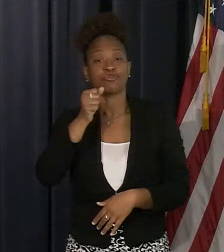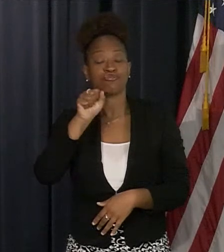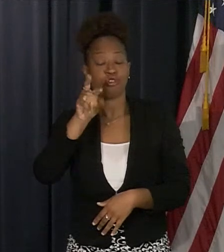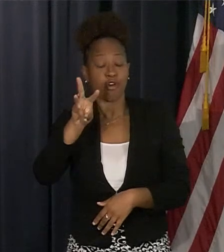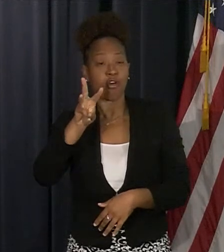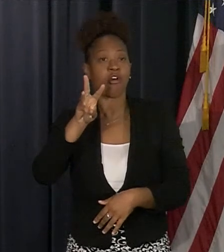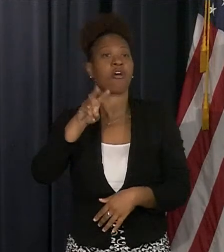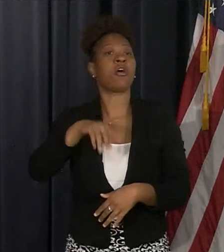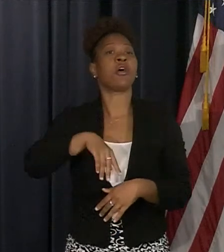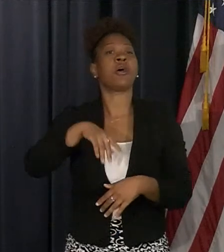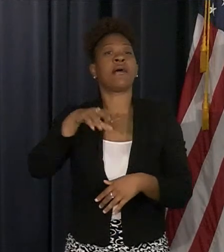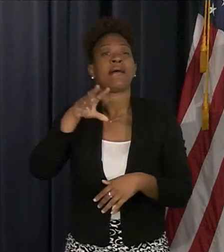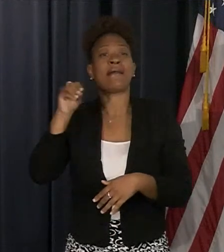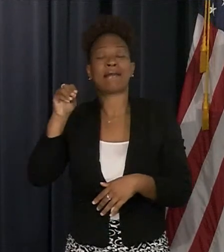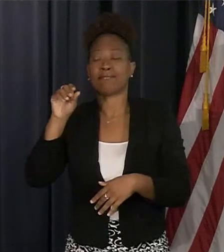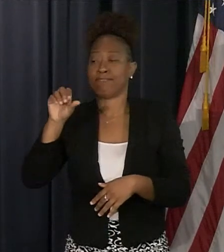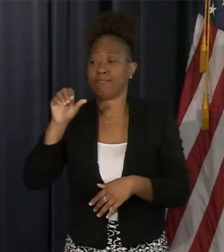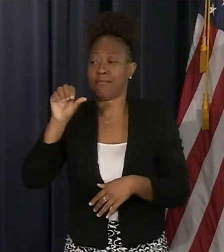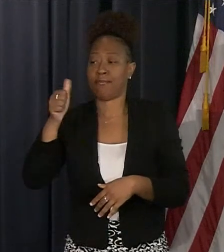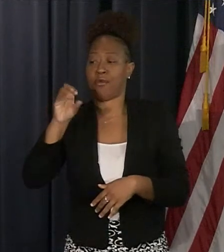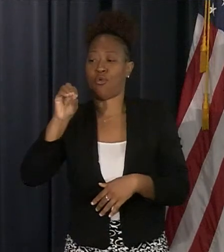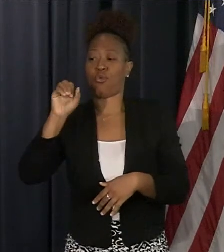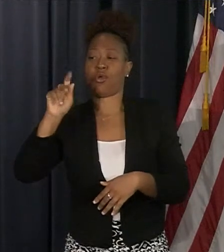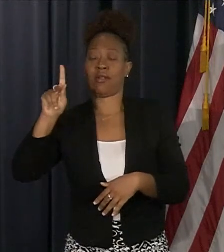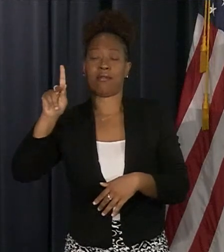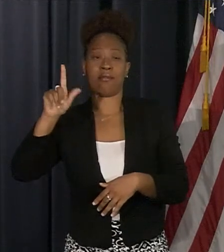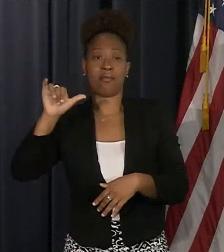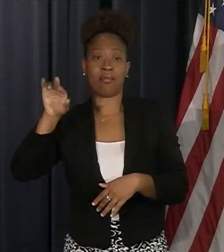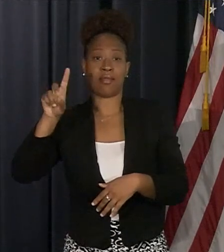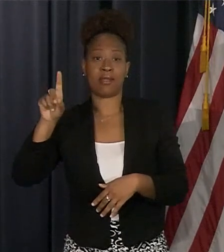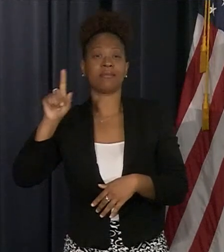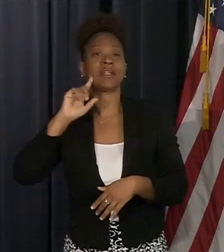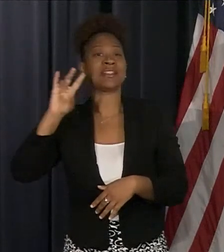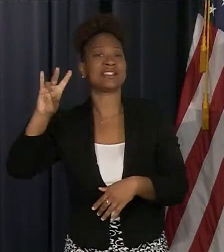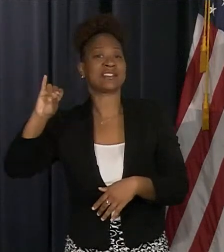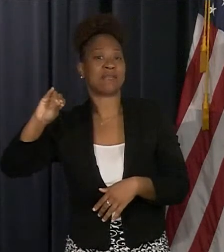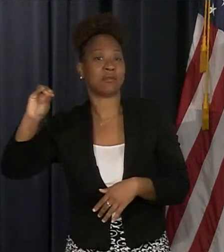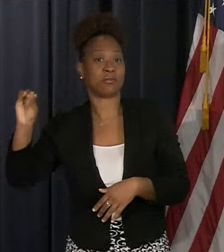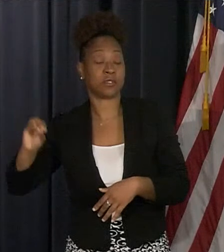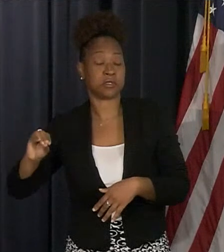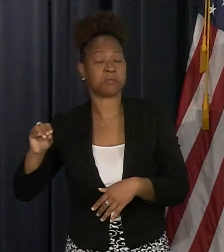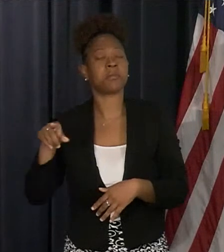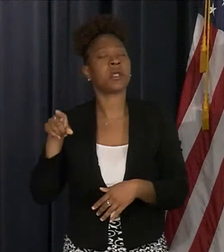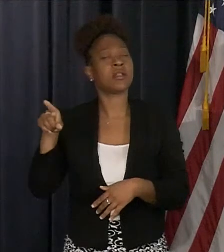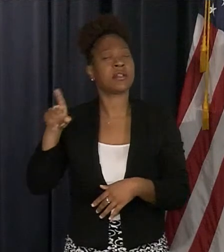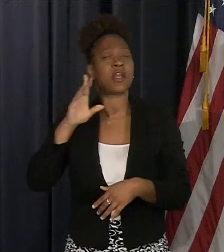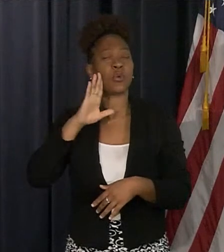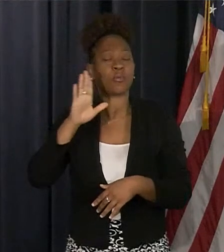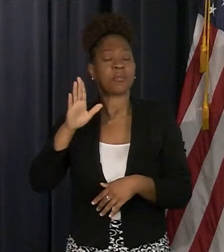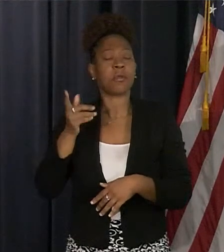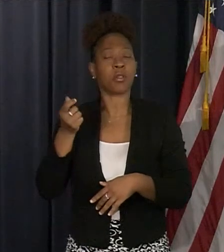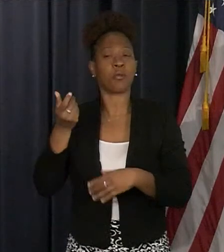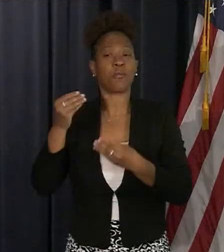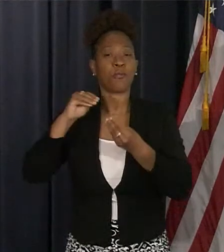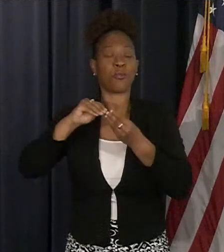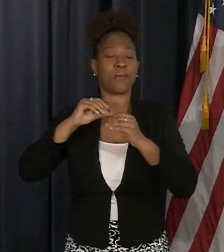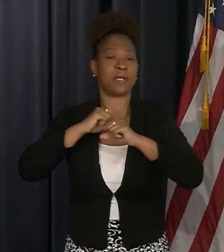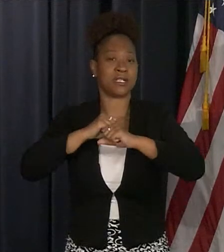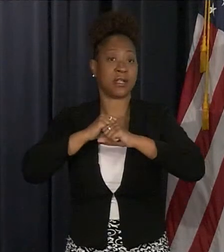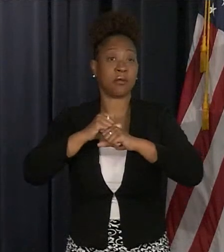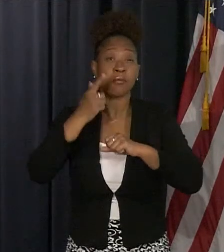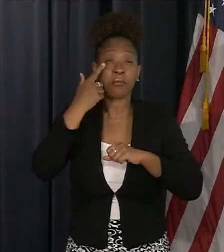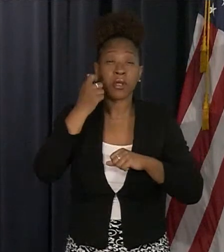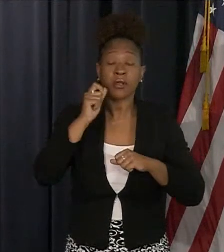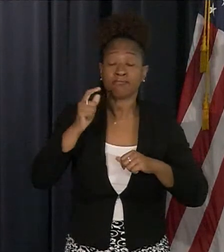an outstanding job, and they're likely to be quite a bit more protected, but this whole state is going to be at risk before